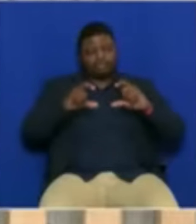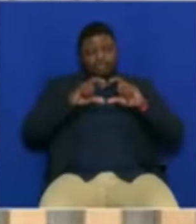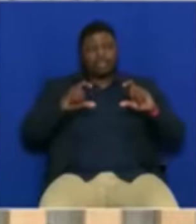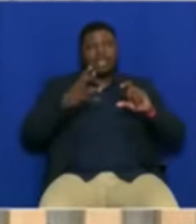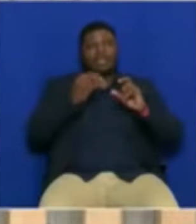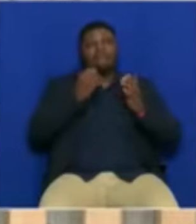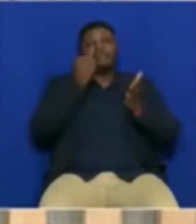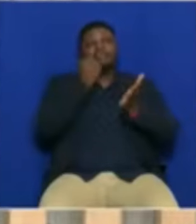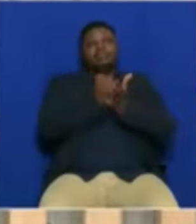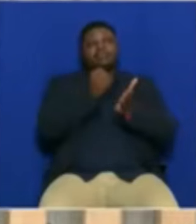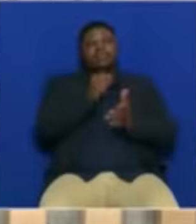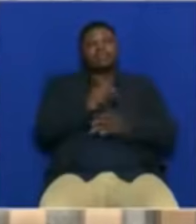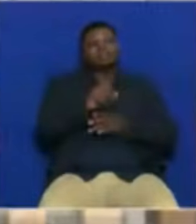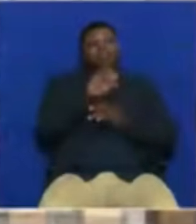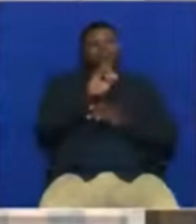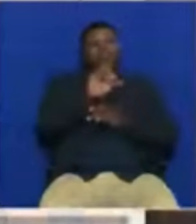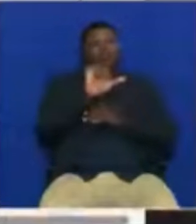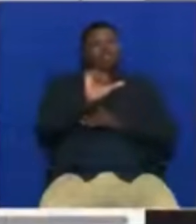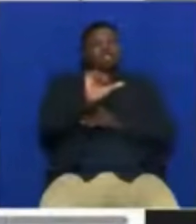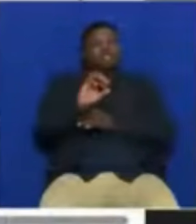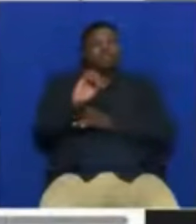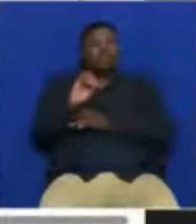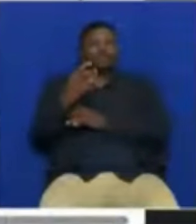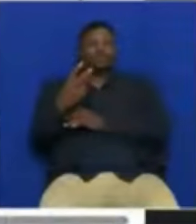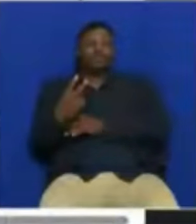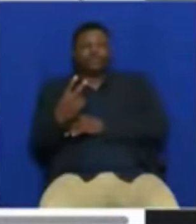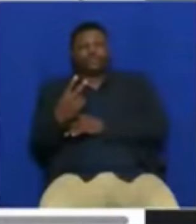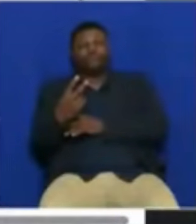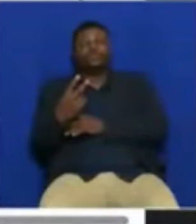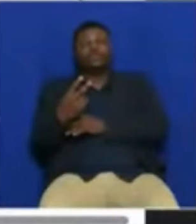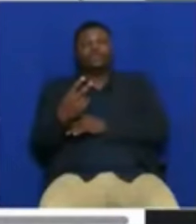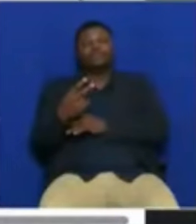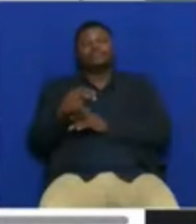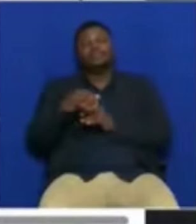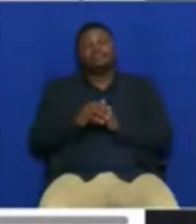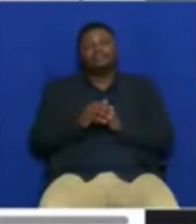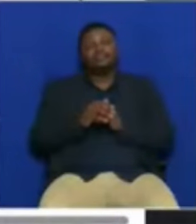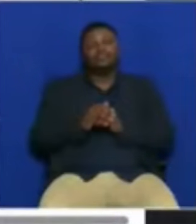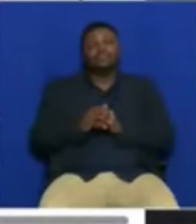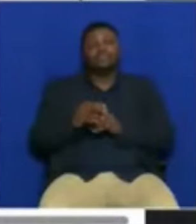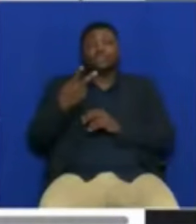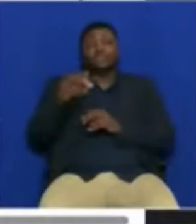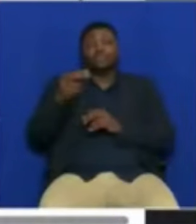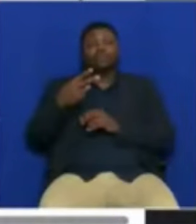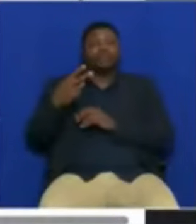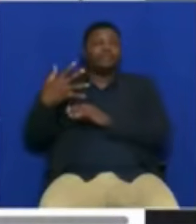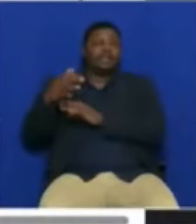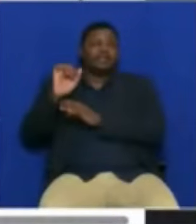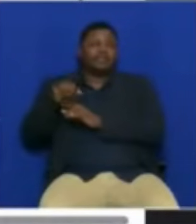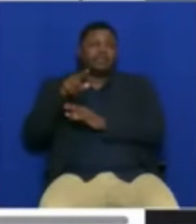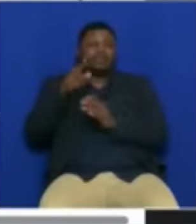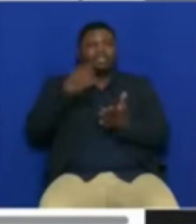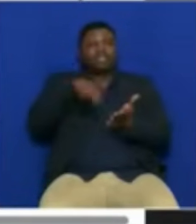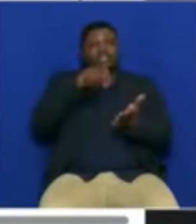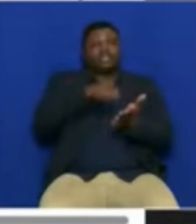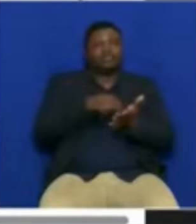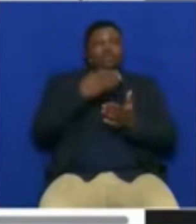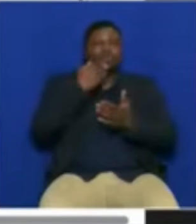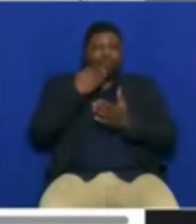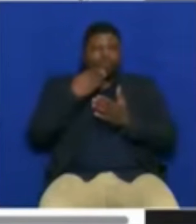06/02/2025. So that's when it was issued, signed by Advocate Johnson.